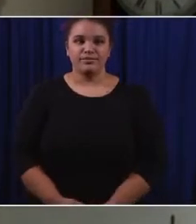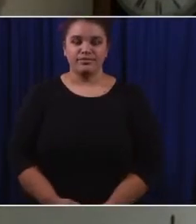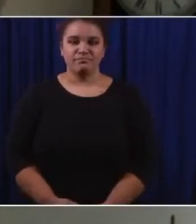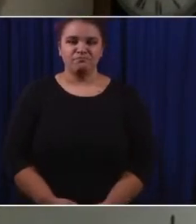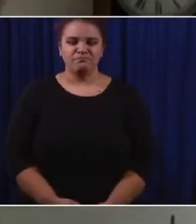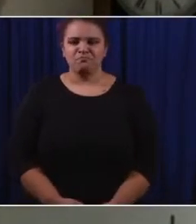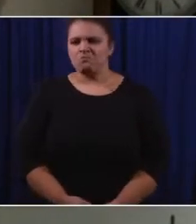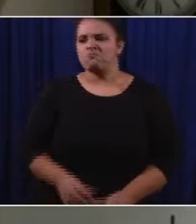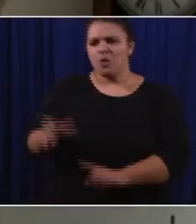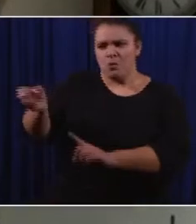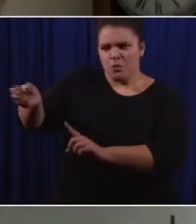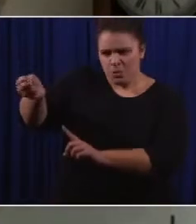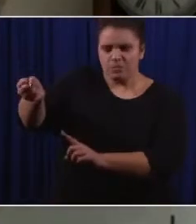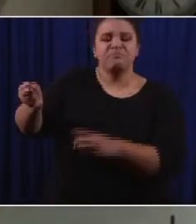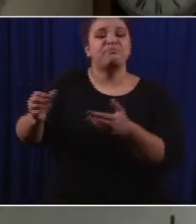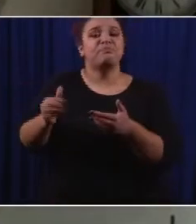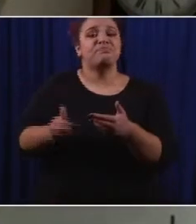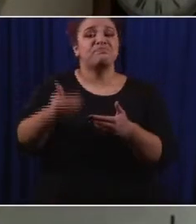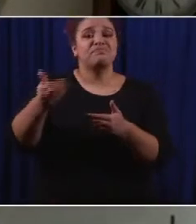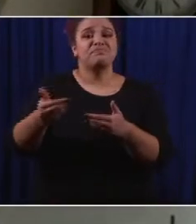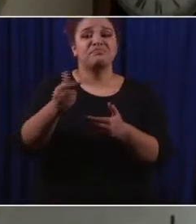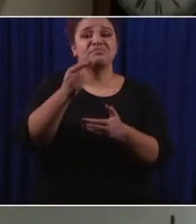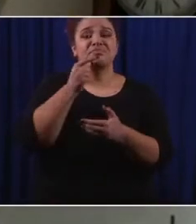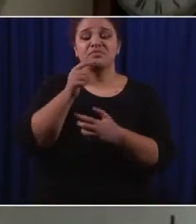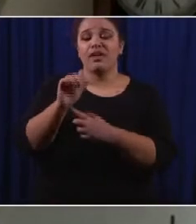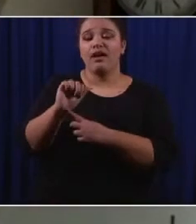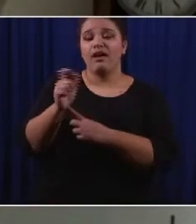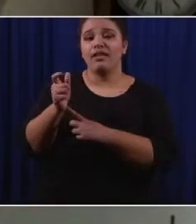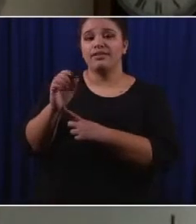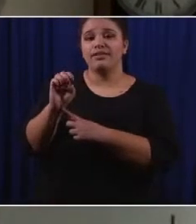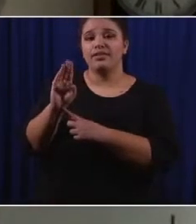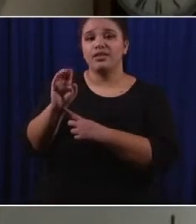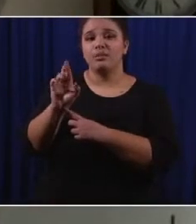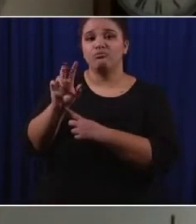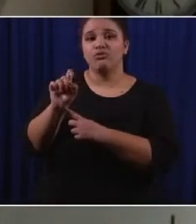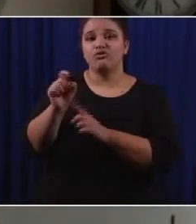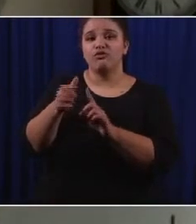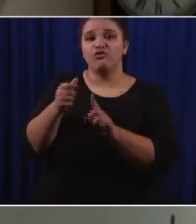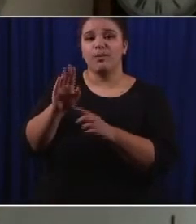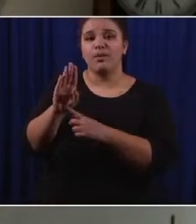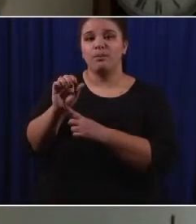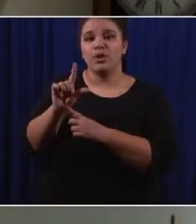We'll come back to Laura. Next question is from Alex Ebert at Bloomberg.